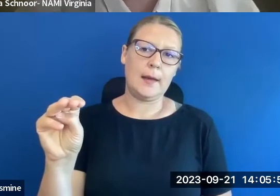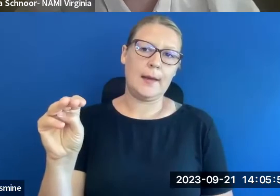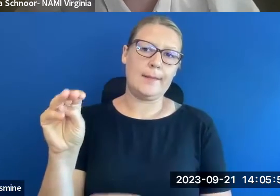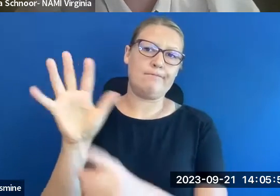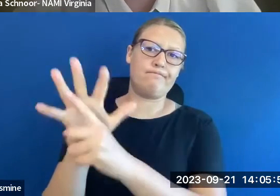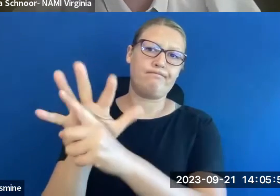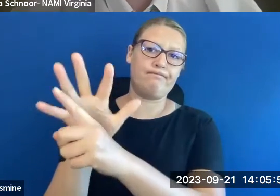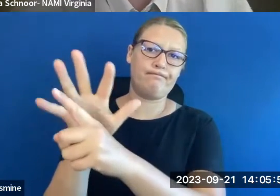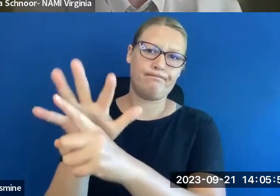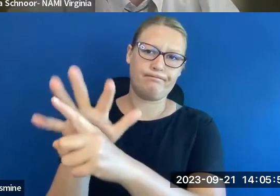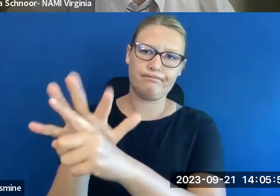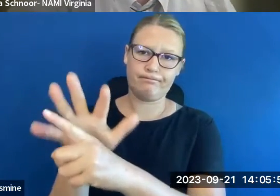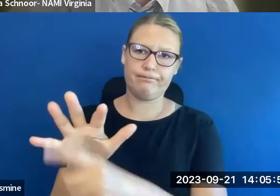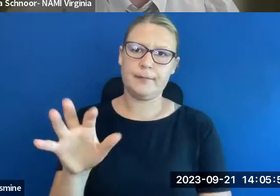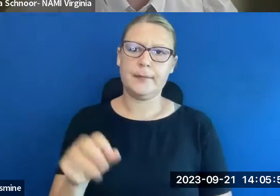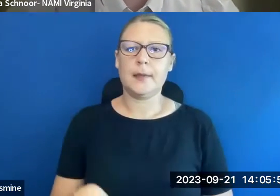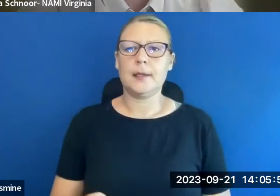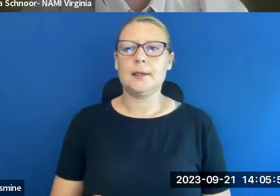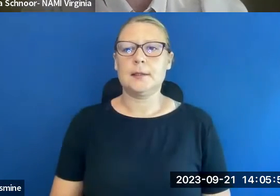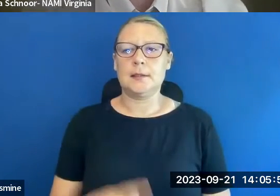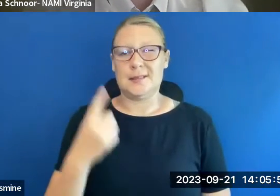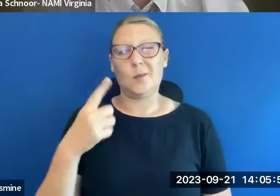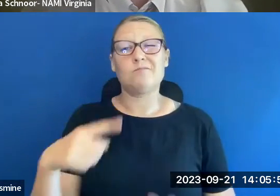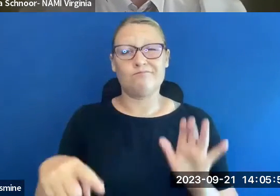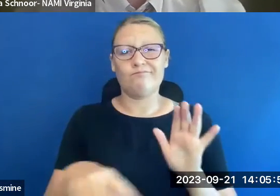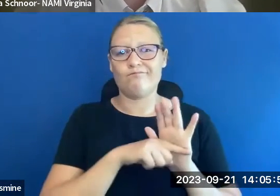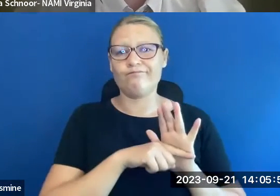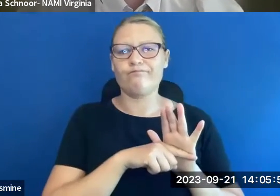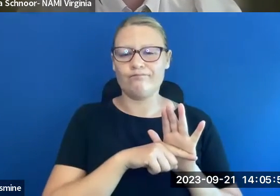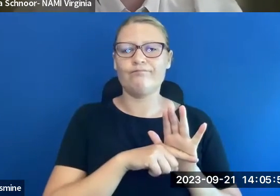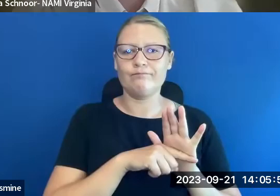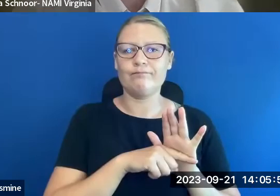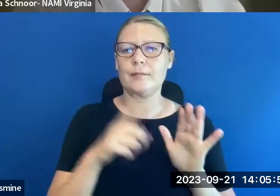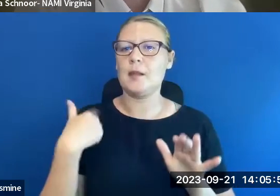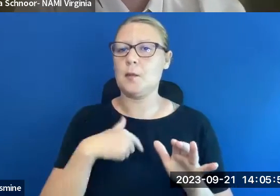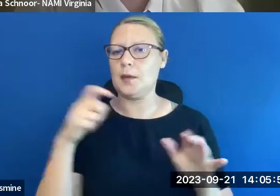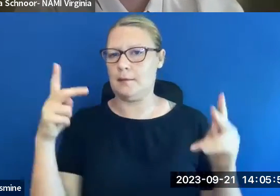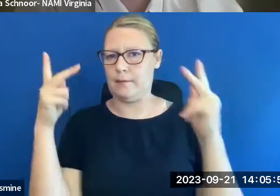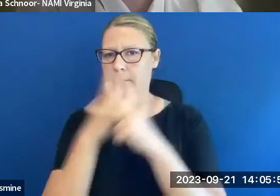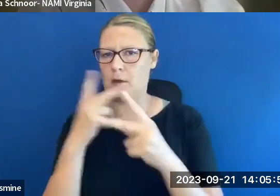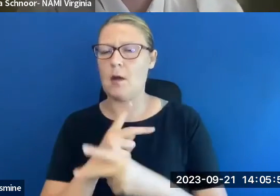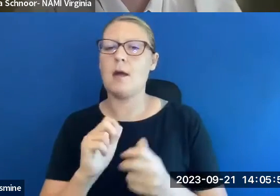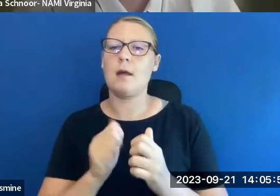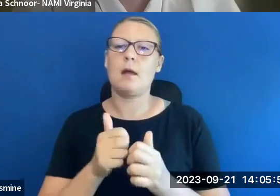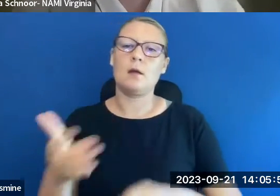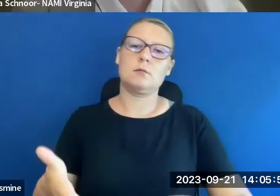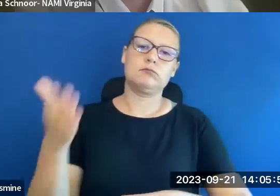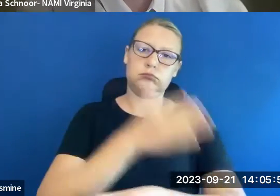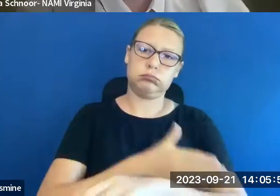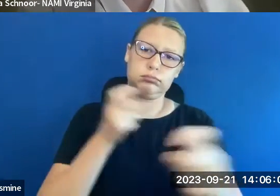being a negative and a piece that we have to figure out how to get better control over for them.